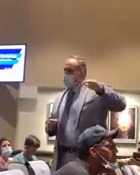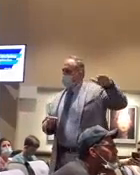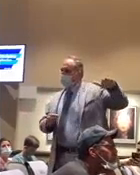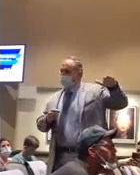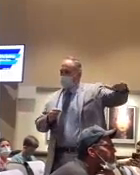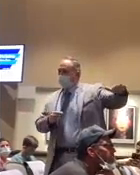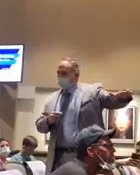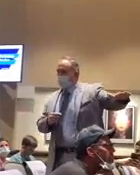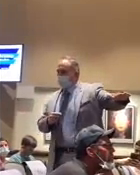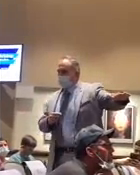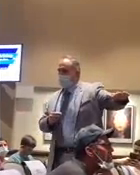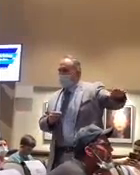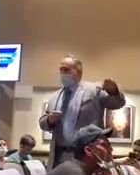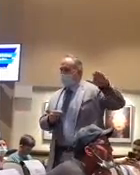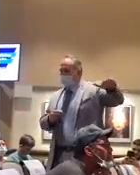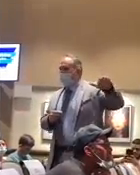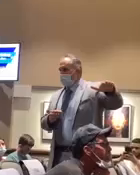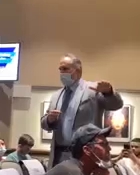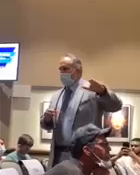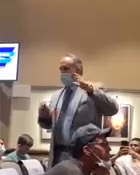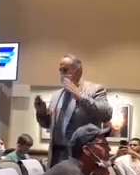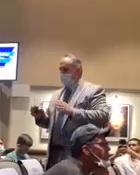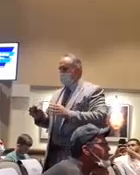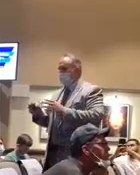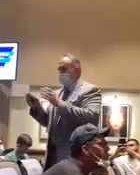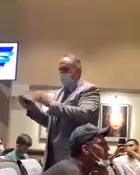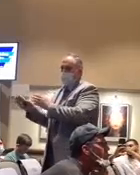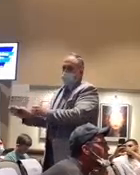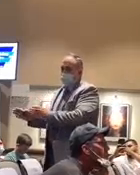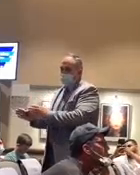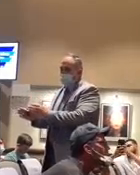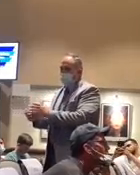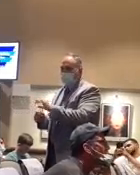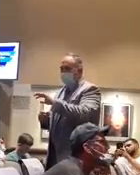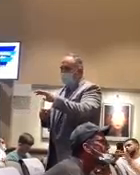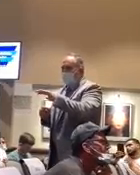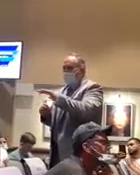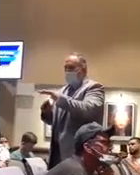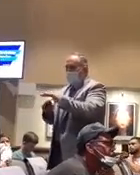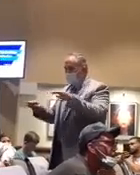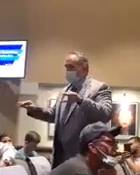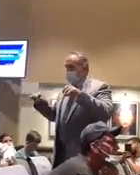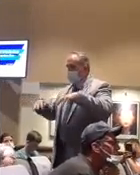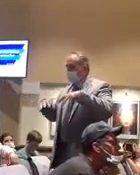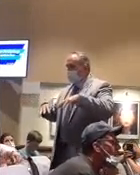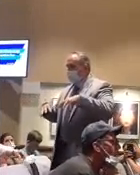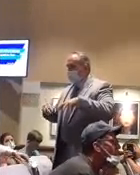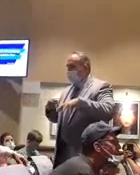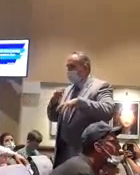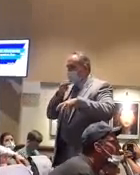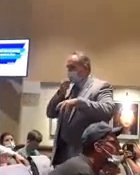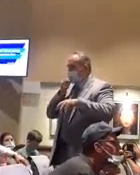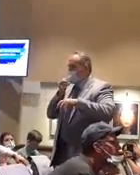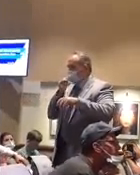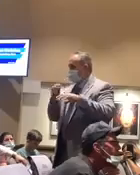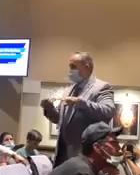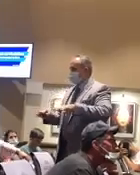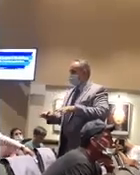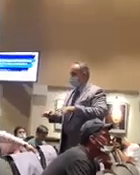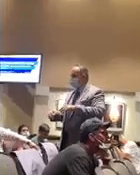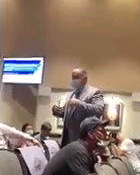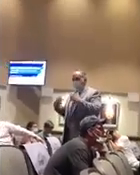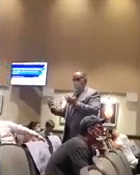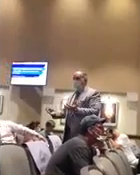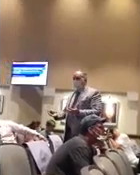not undo their policy. They have to change or undo their policy. That's what they're trying to do right here, is to go through the